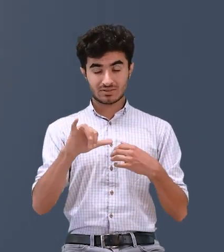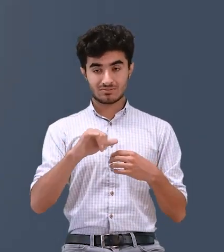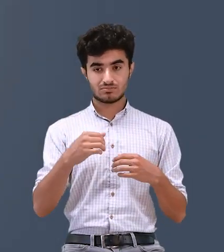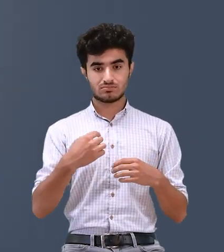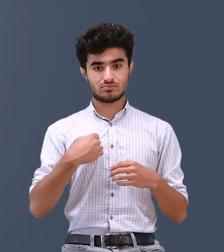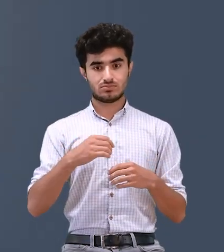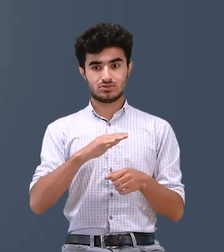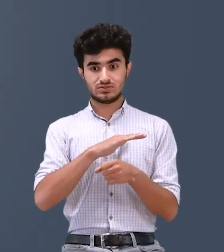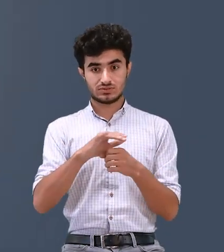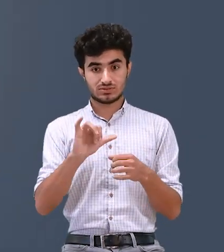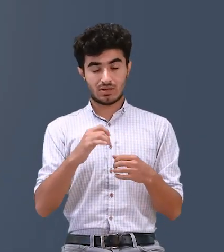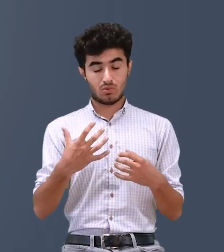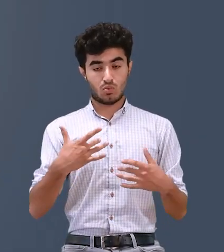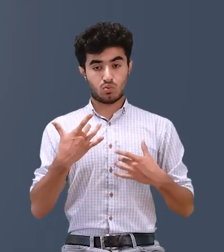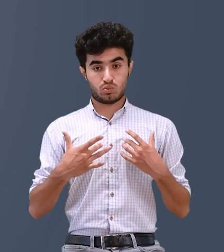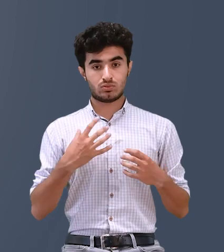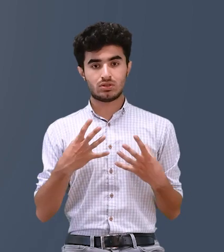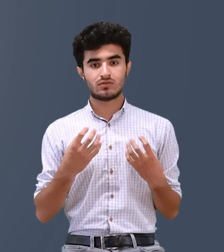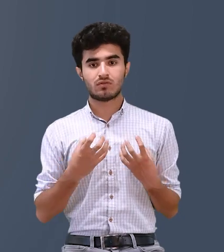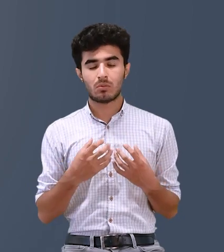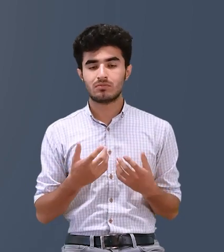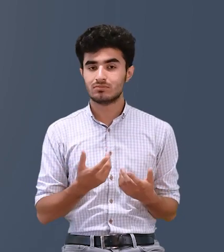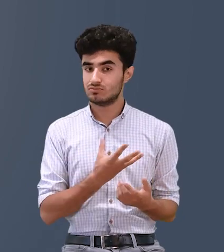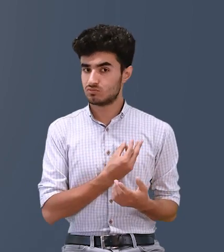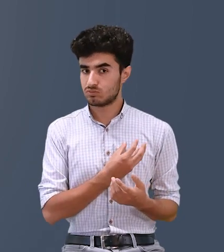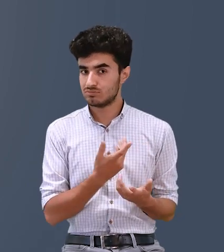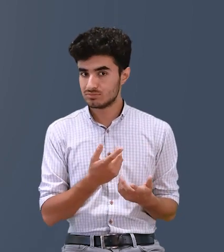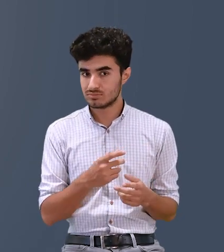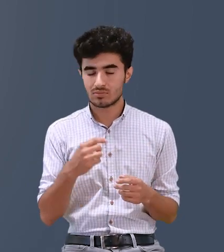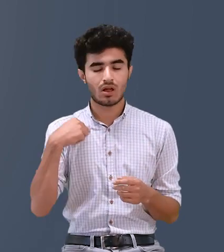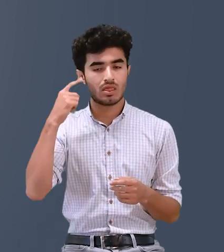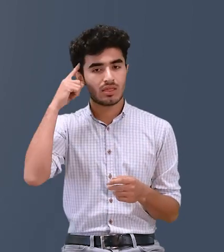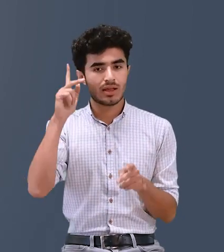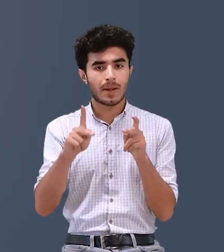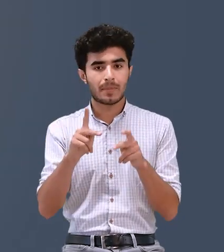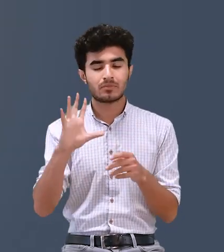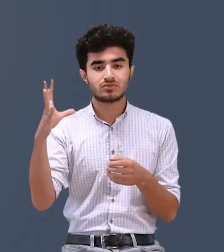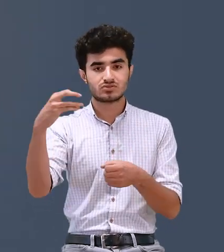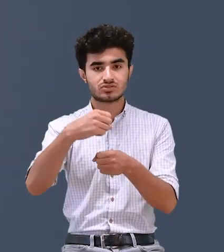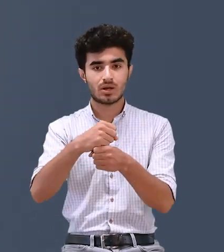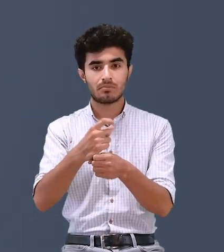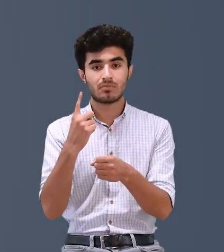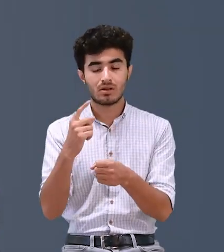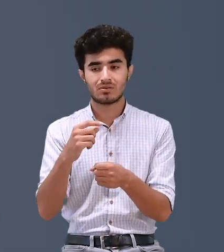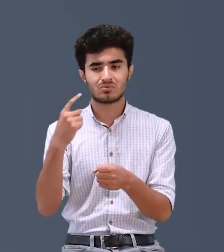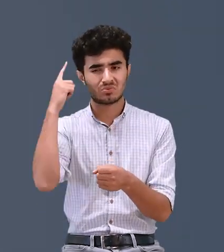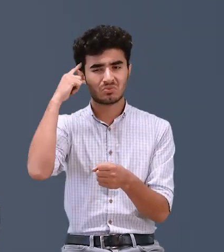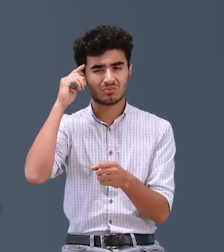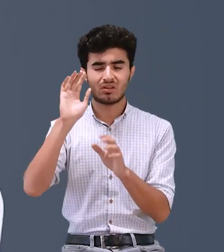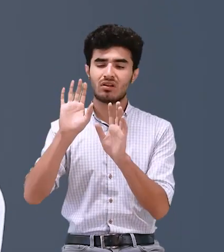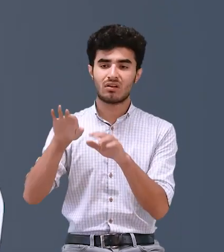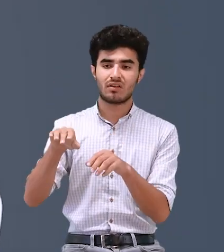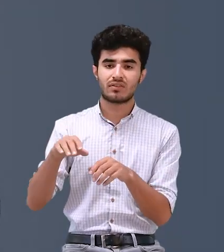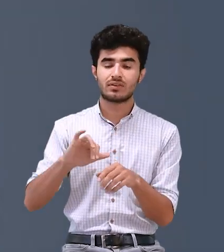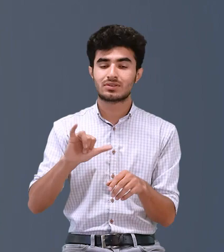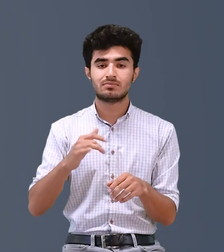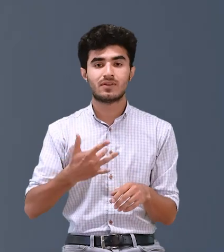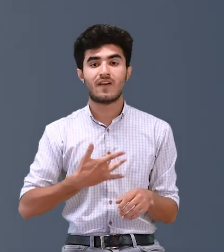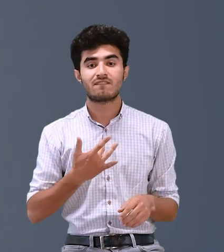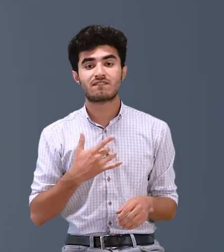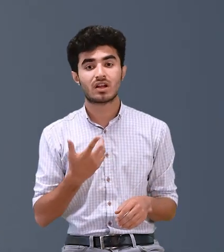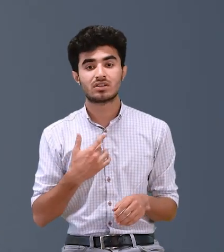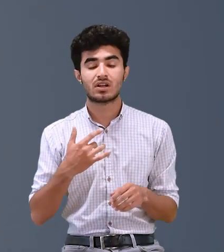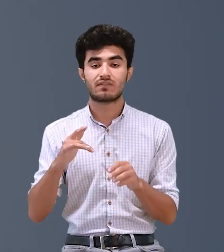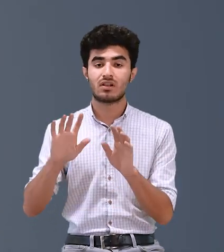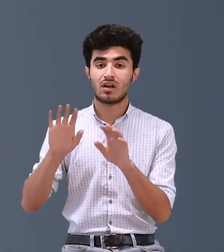to ourselves in some way. And I think people actually underestimate the intensity with which